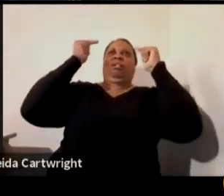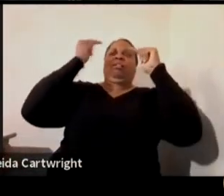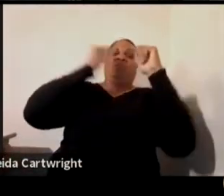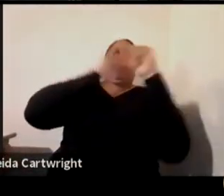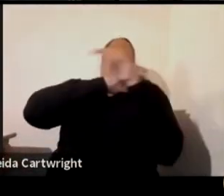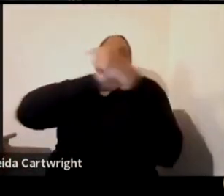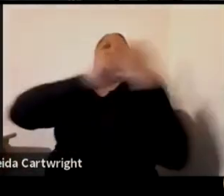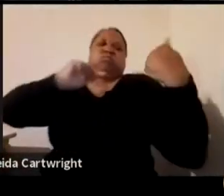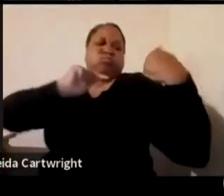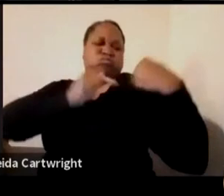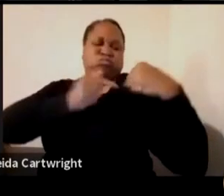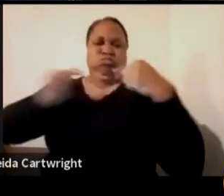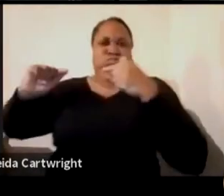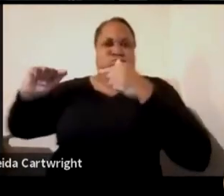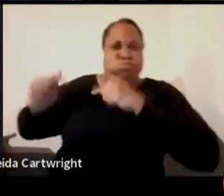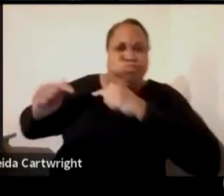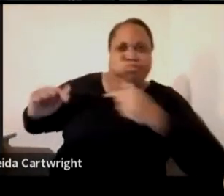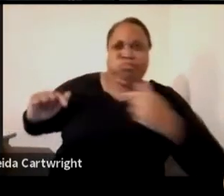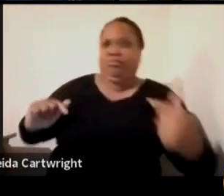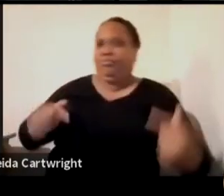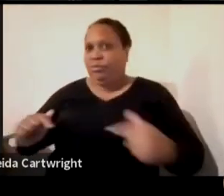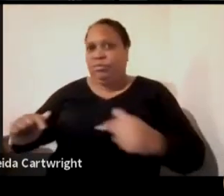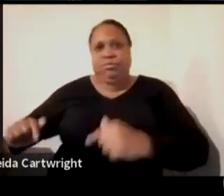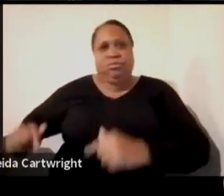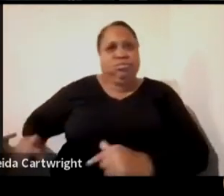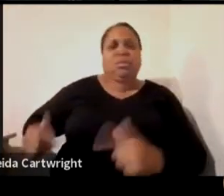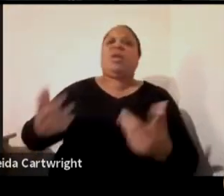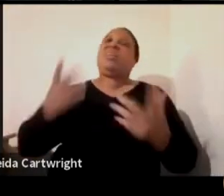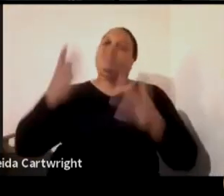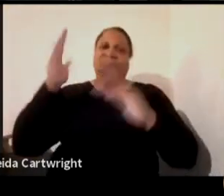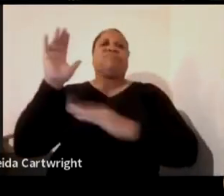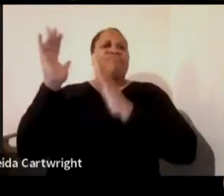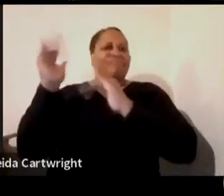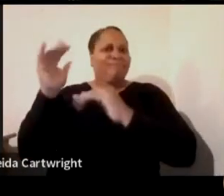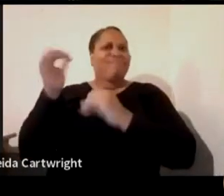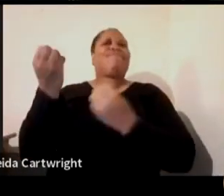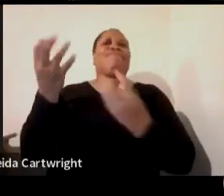or joint aches. And we do expect